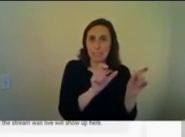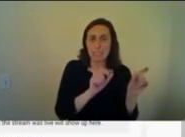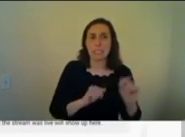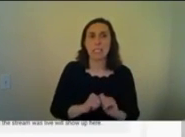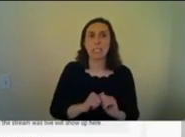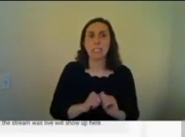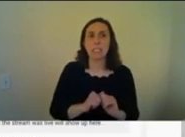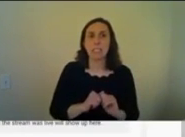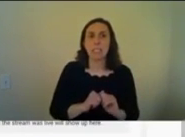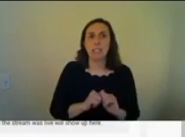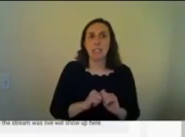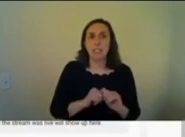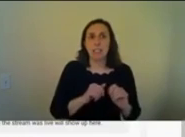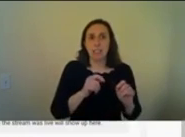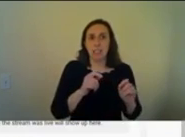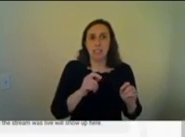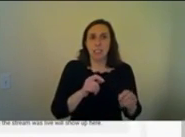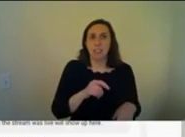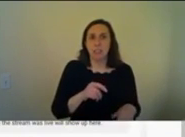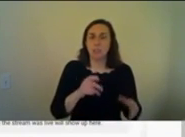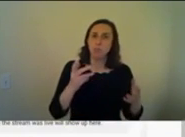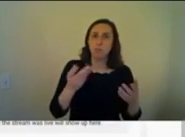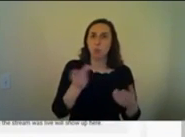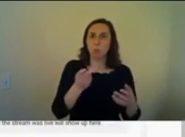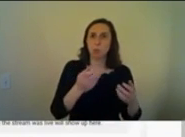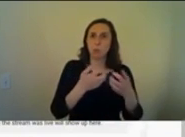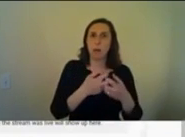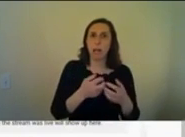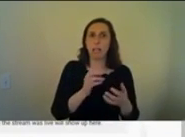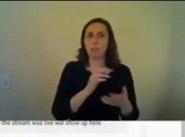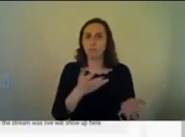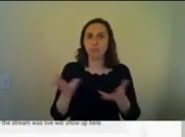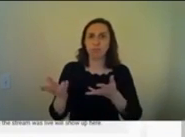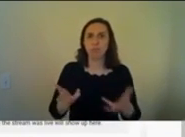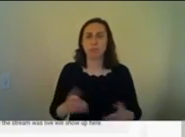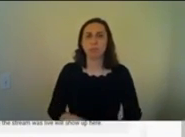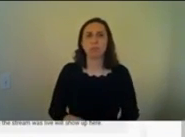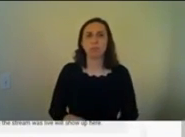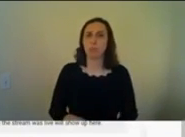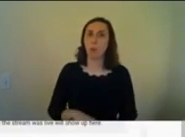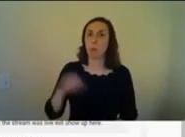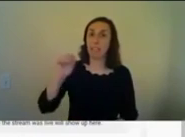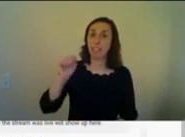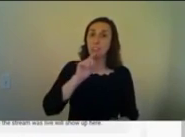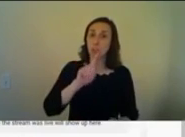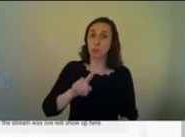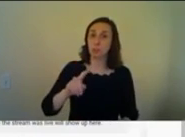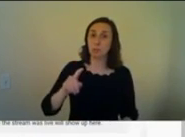These combine to give me negative 2x squared, and this stays negative 5. And so, yep, this was true.